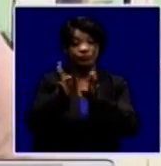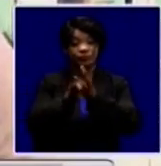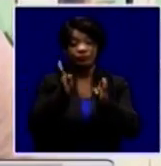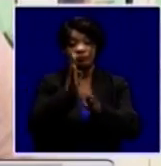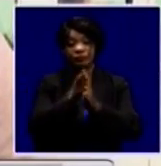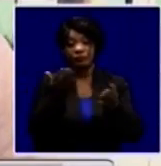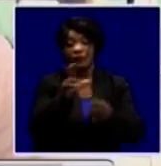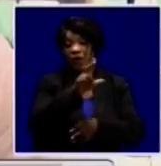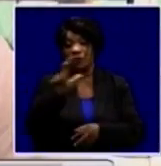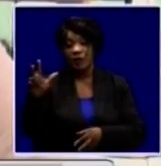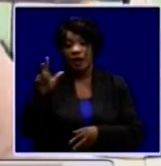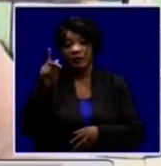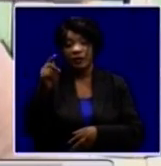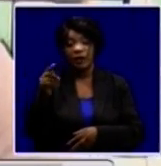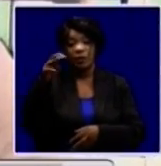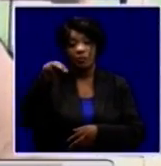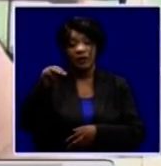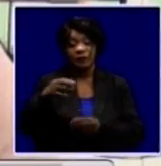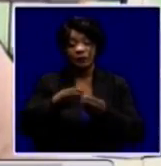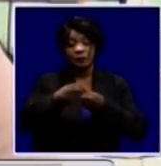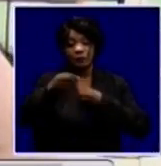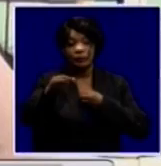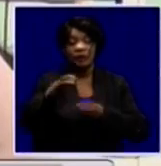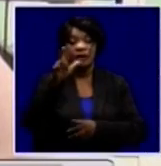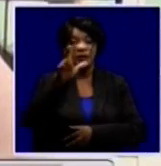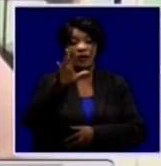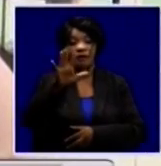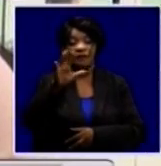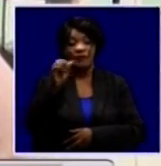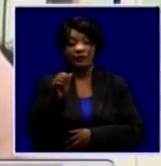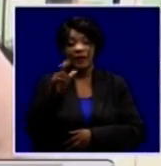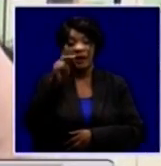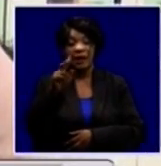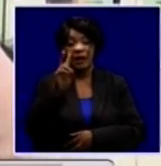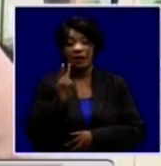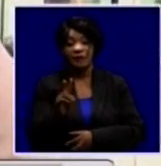approximately 300 kilometer stretch of the 350 kV twine bison